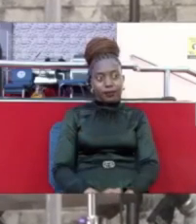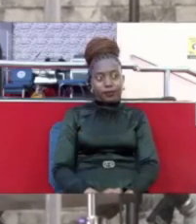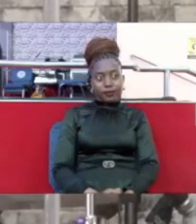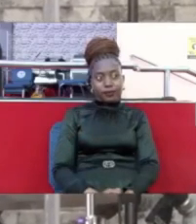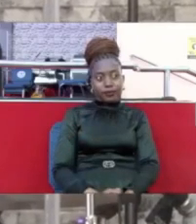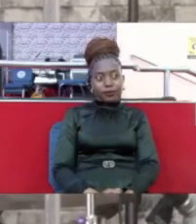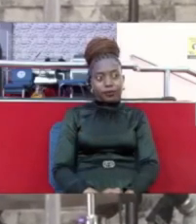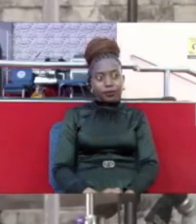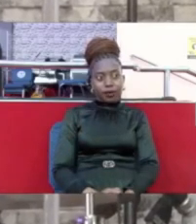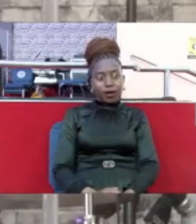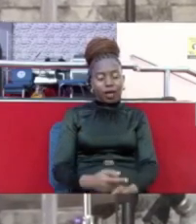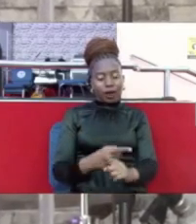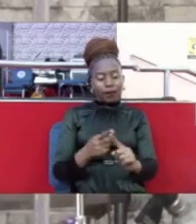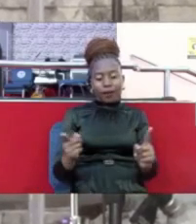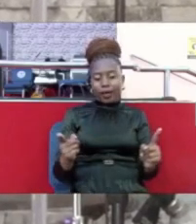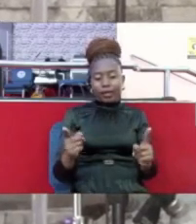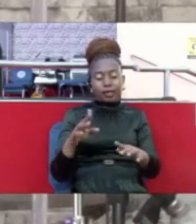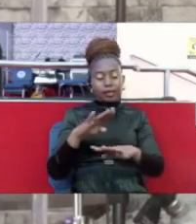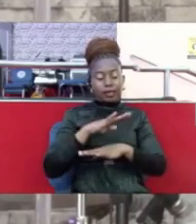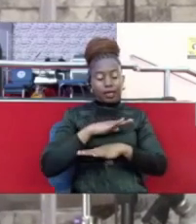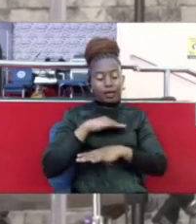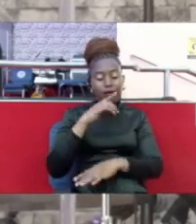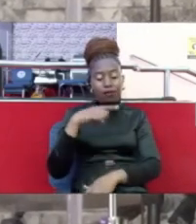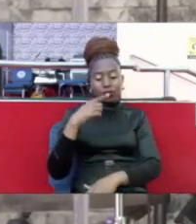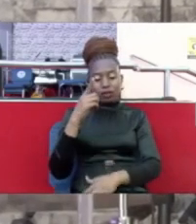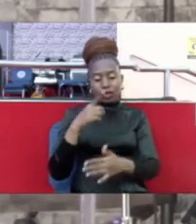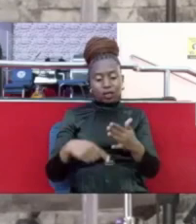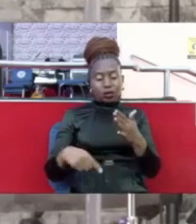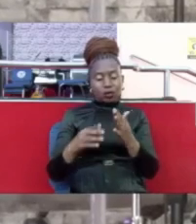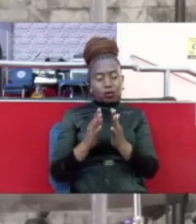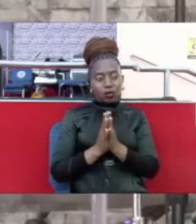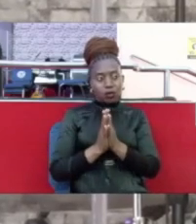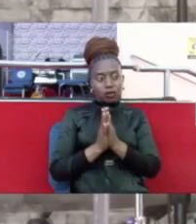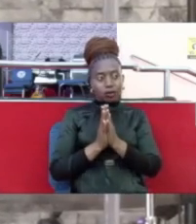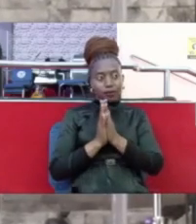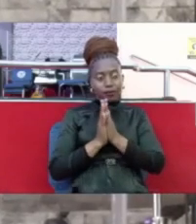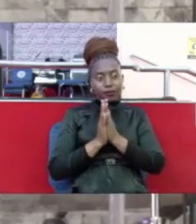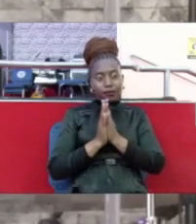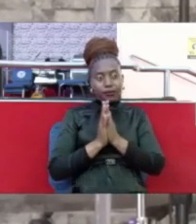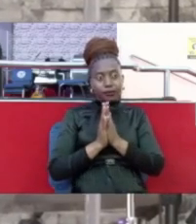But it's sufficient to say that the largest churches,